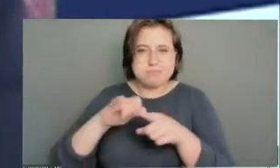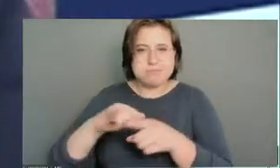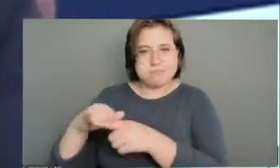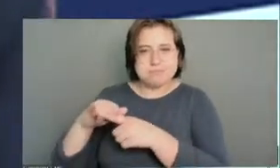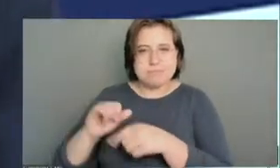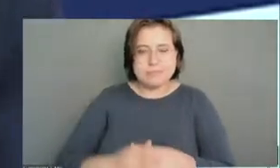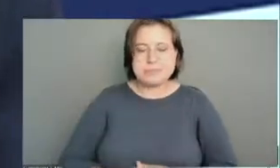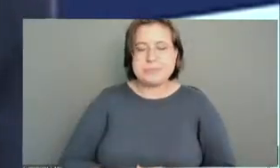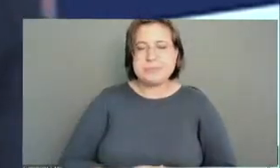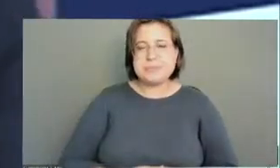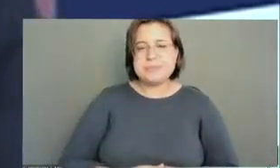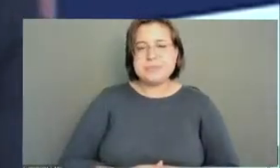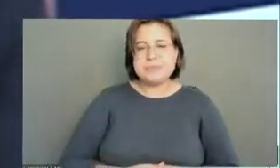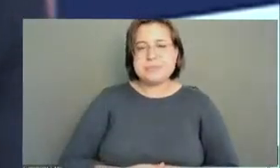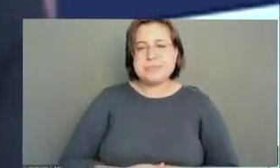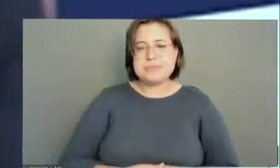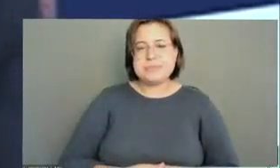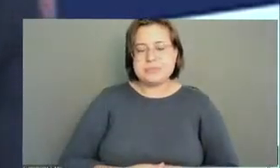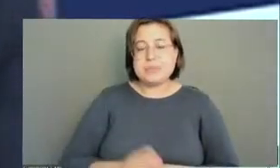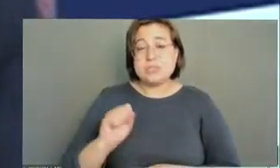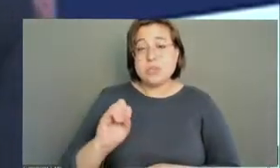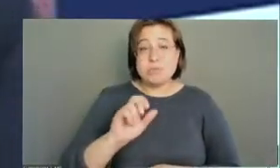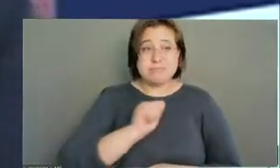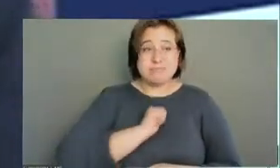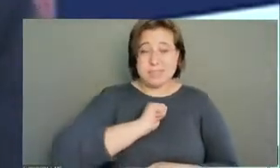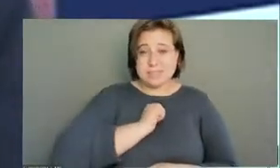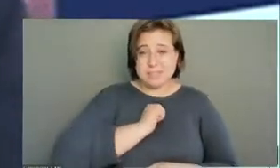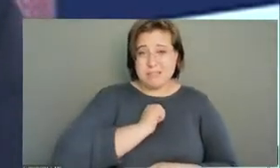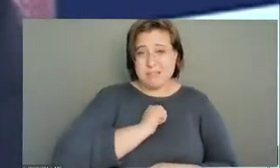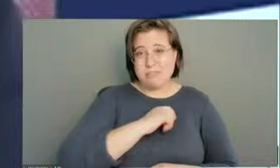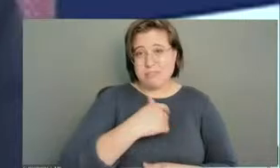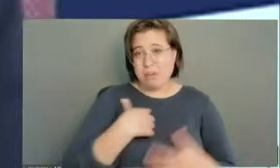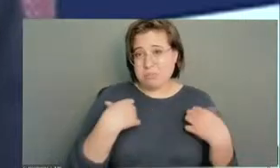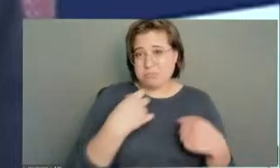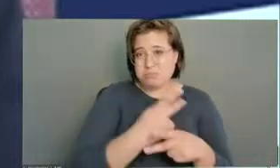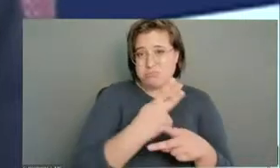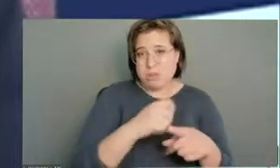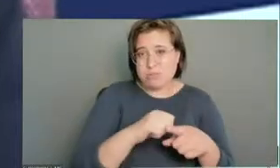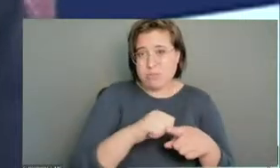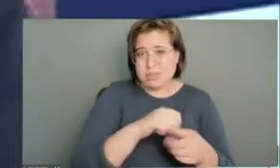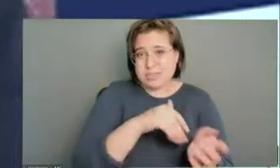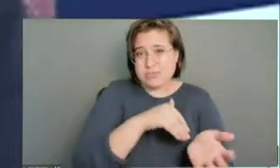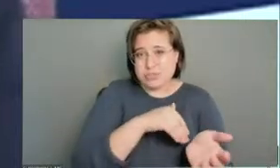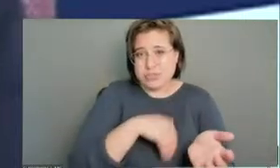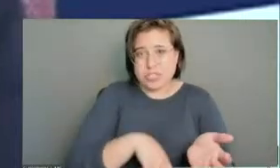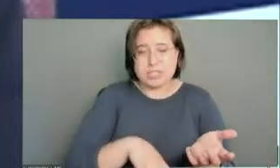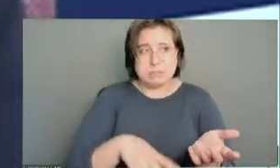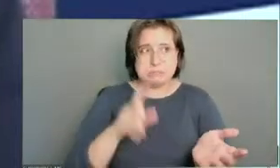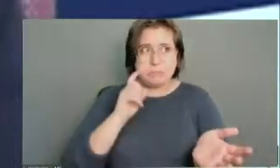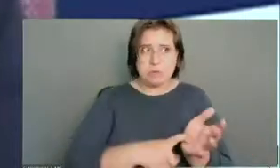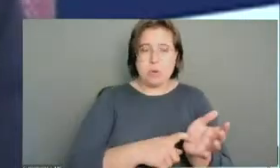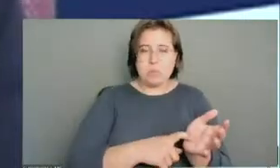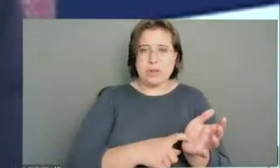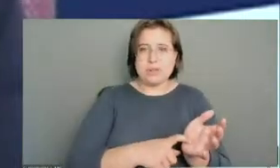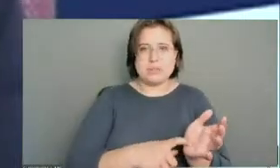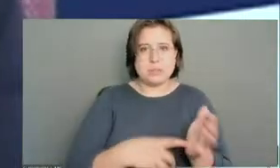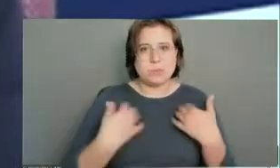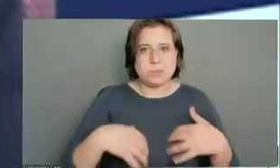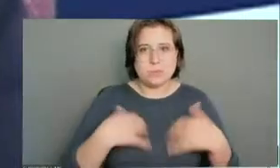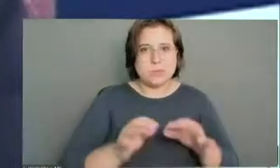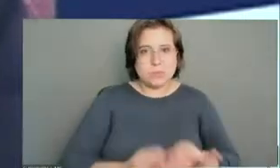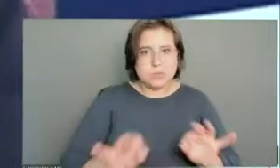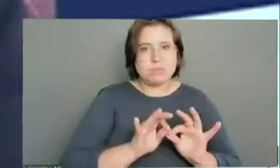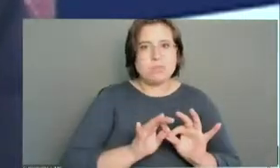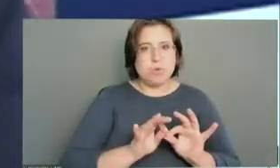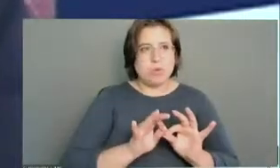therapies, as a practicing physician myself, I'm all too aware of the challenges faced by healthcare workers and other frontline essential workers